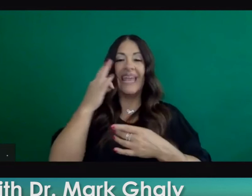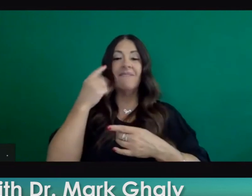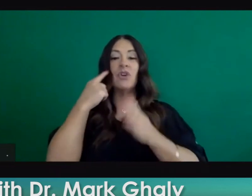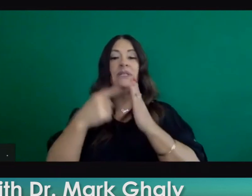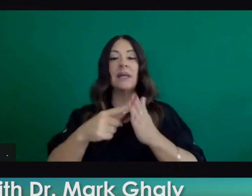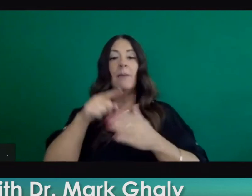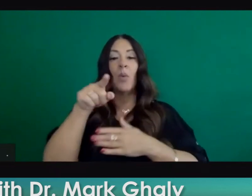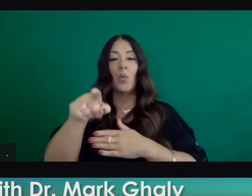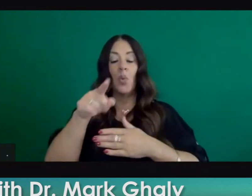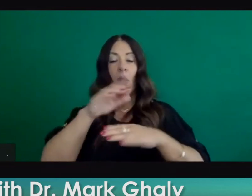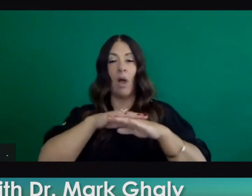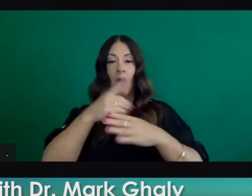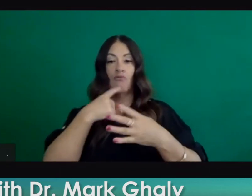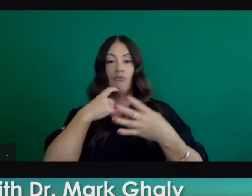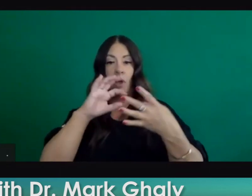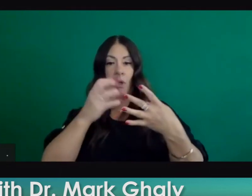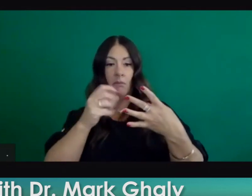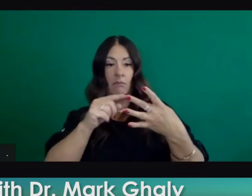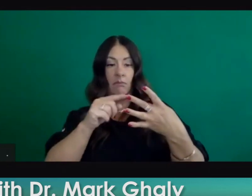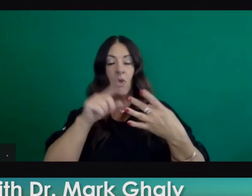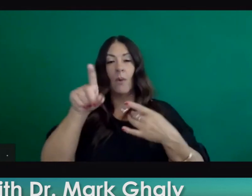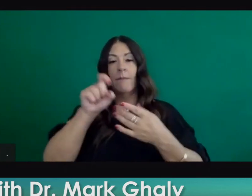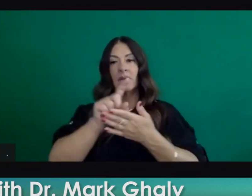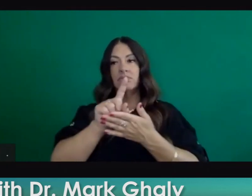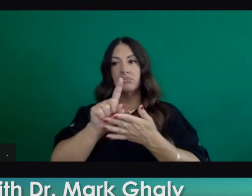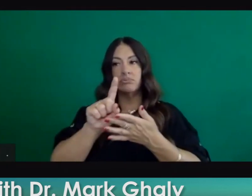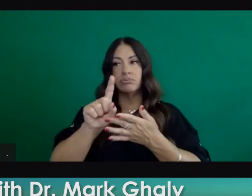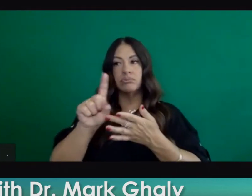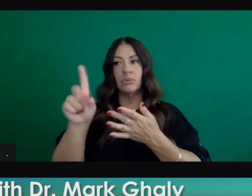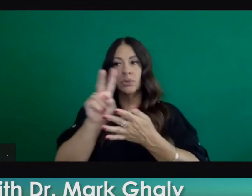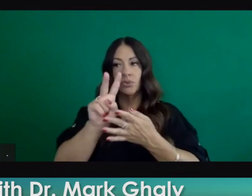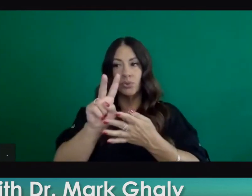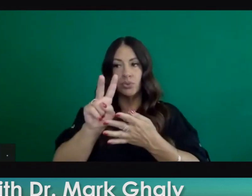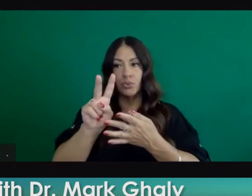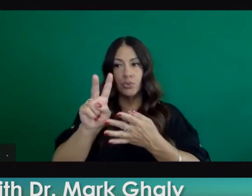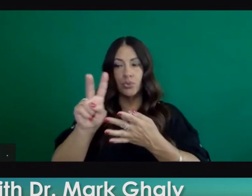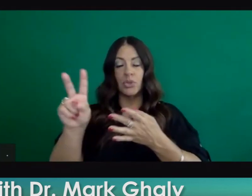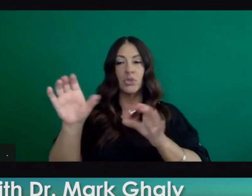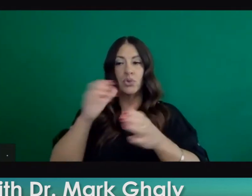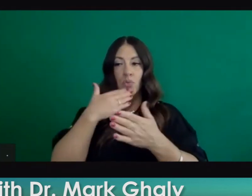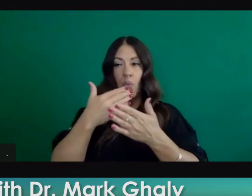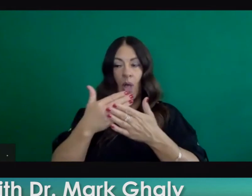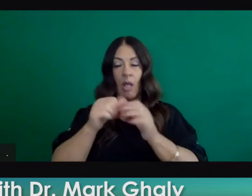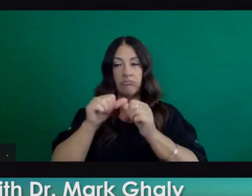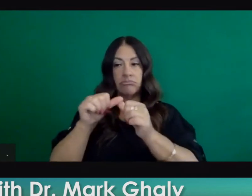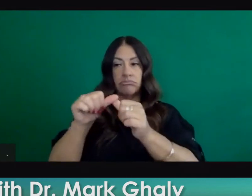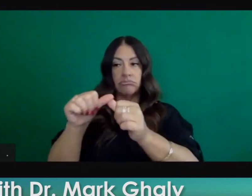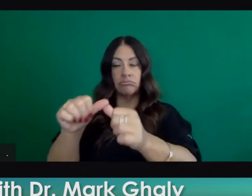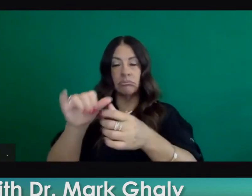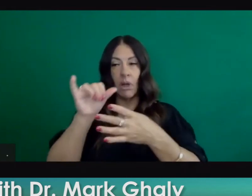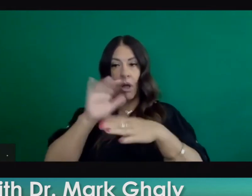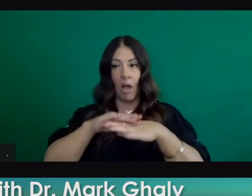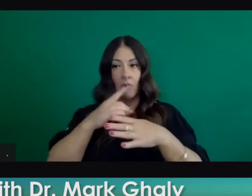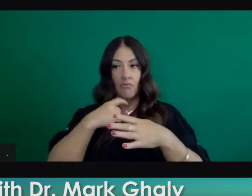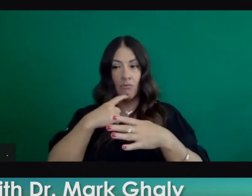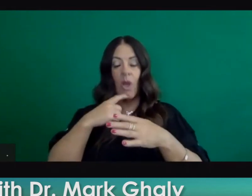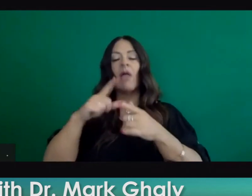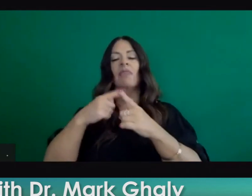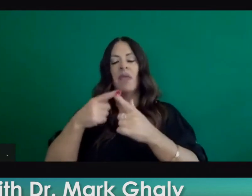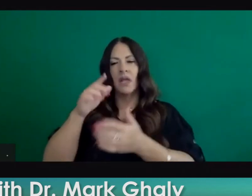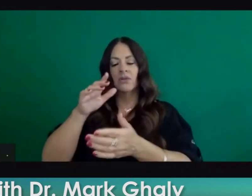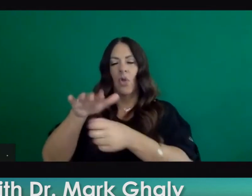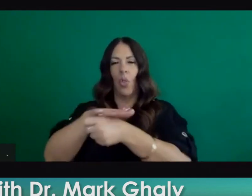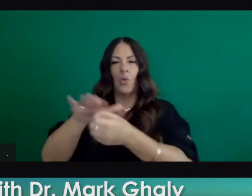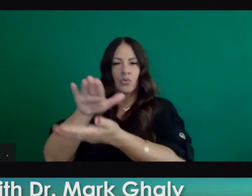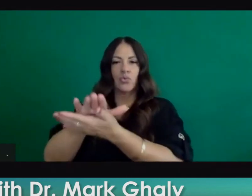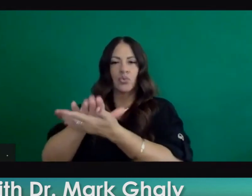really has this 2-week waiting period before schools can open, really to work with school districts, local communities to make that